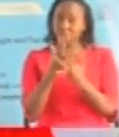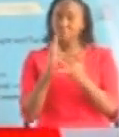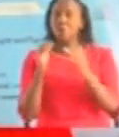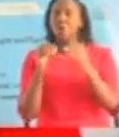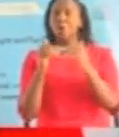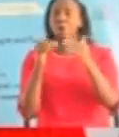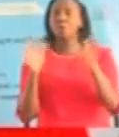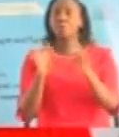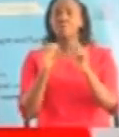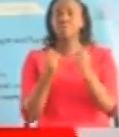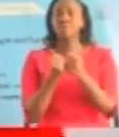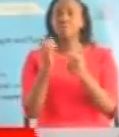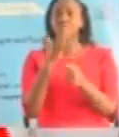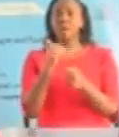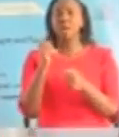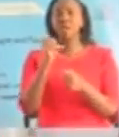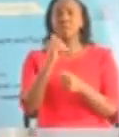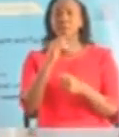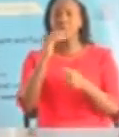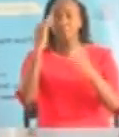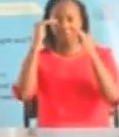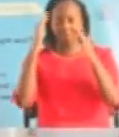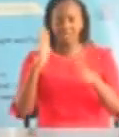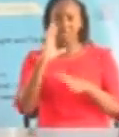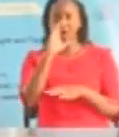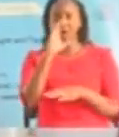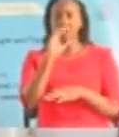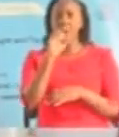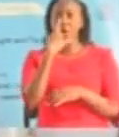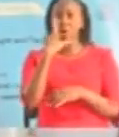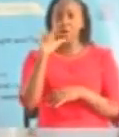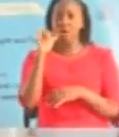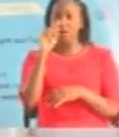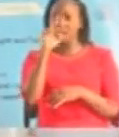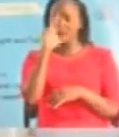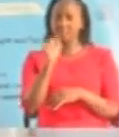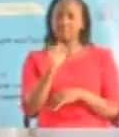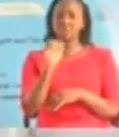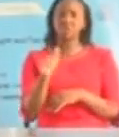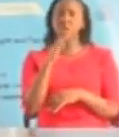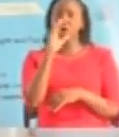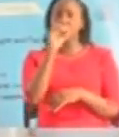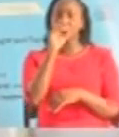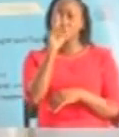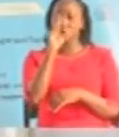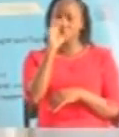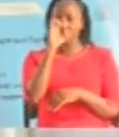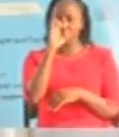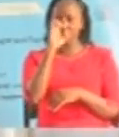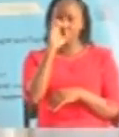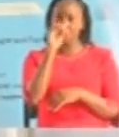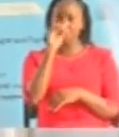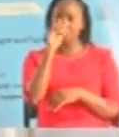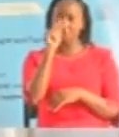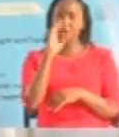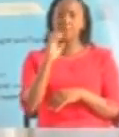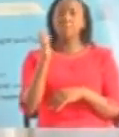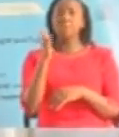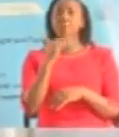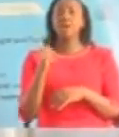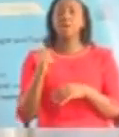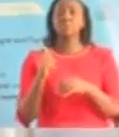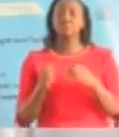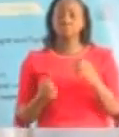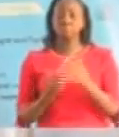by Professor Collins Odote at the NSA on operationalizing the UoN Disability Support